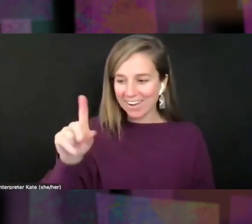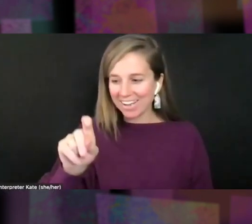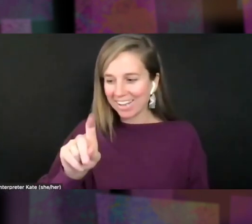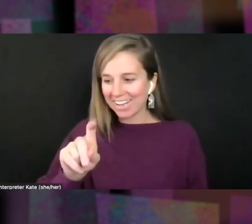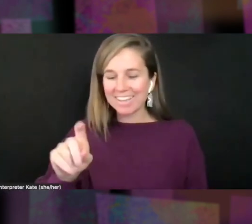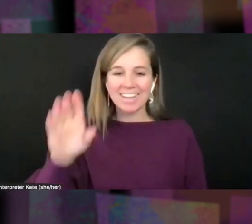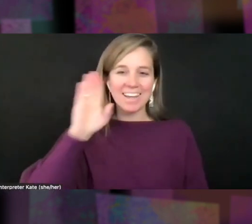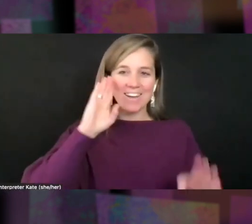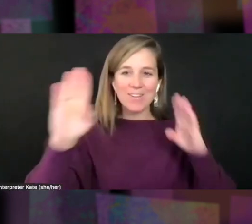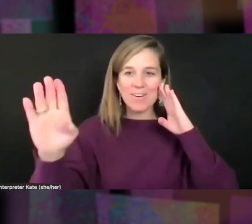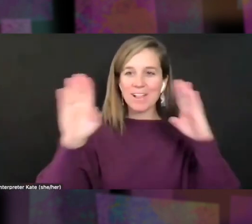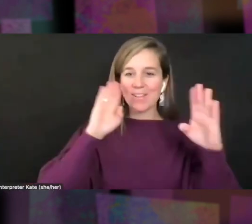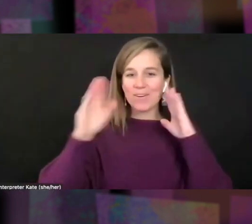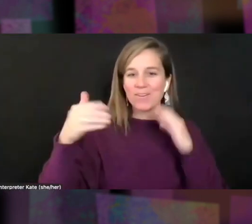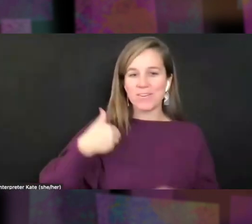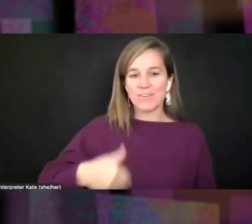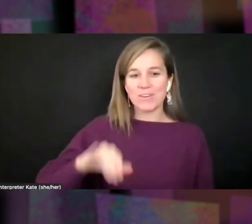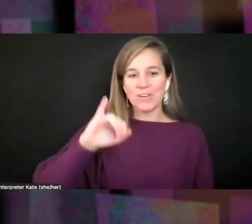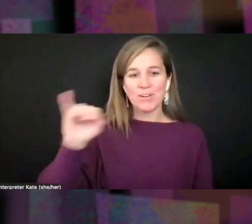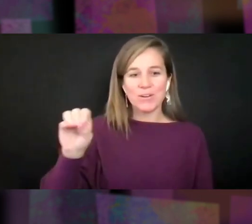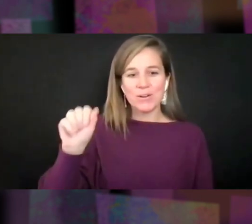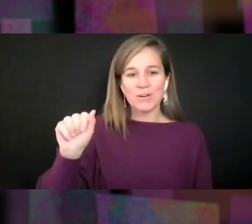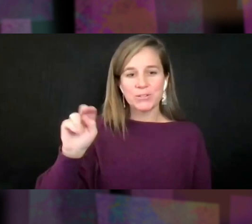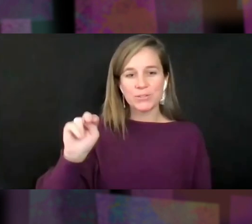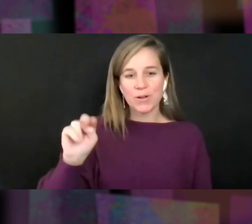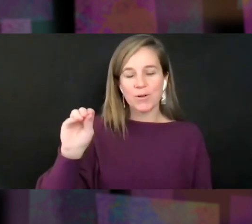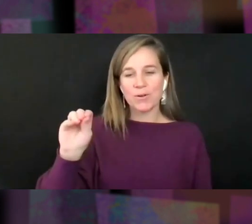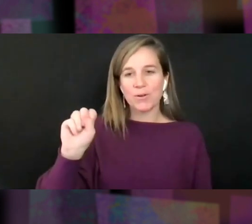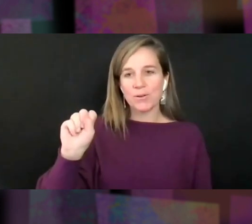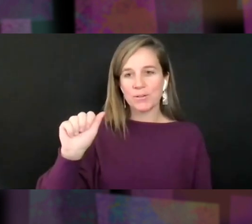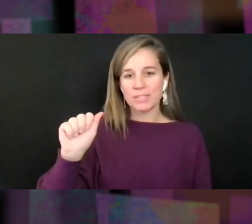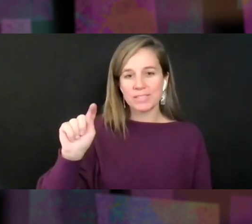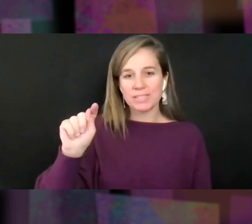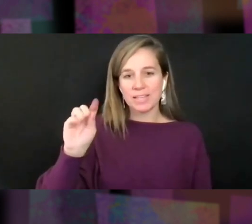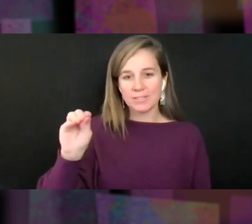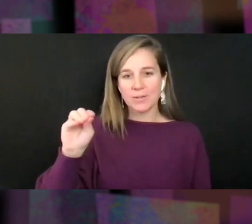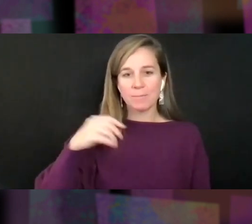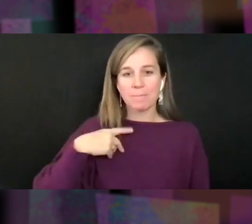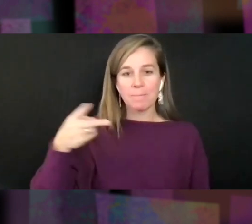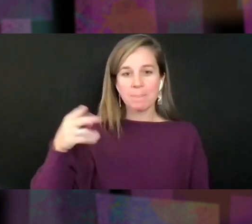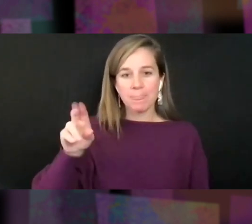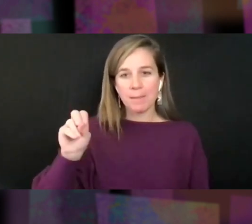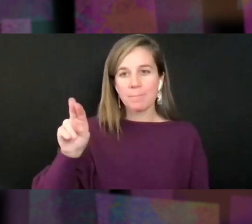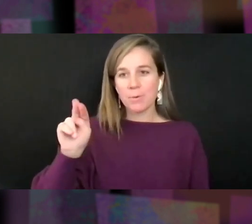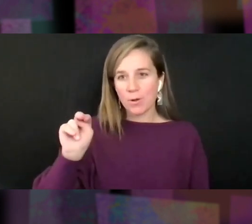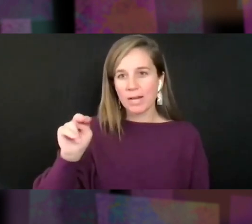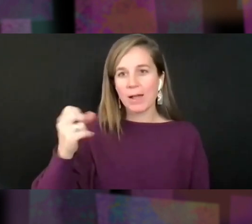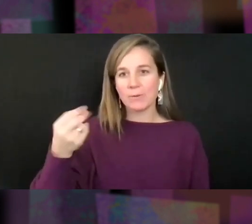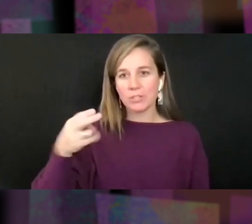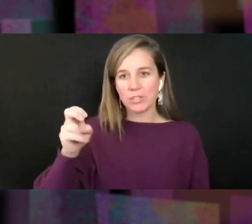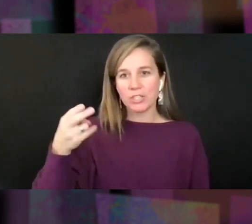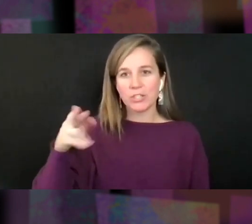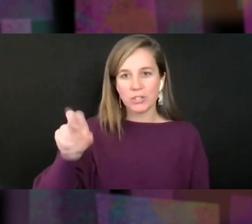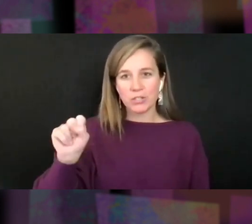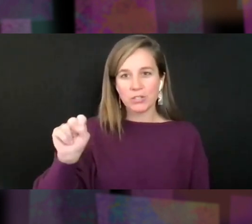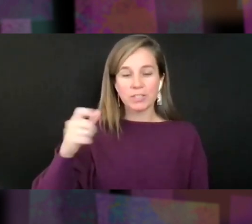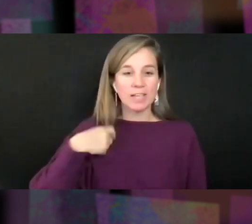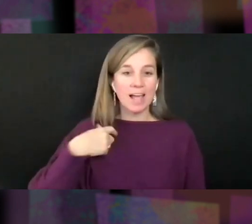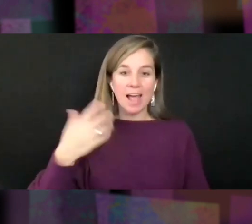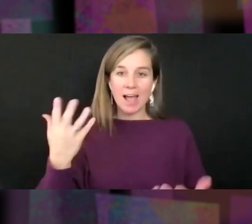Hello, everyone. My name is Joan Osato, and my pronouns are she, hers. I am calling in from